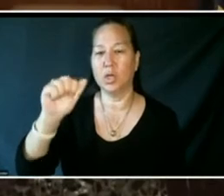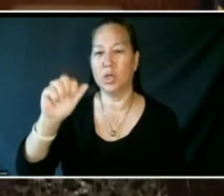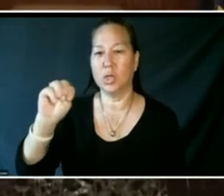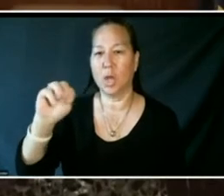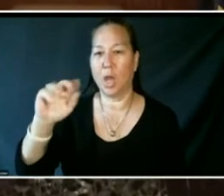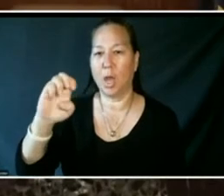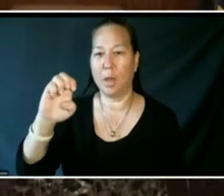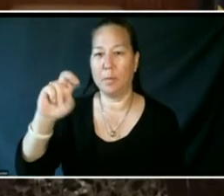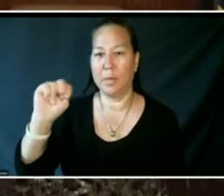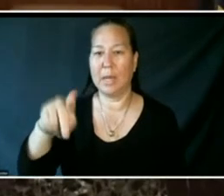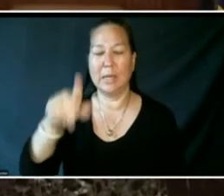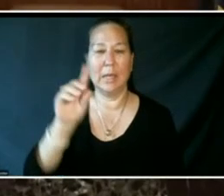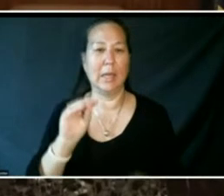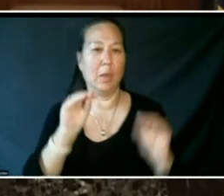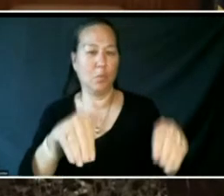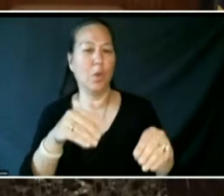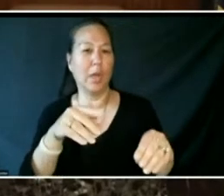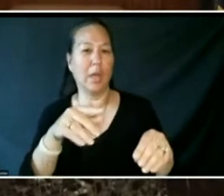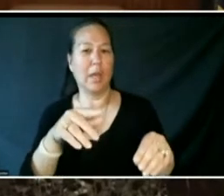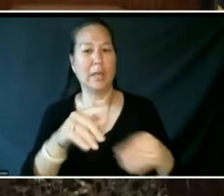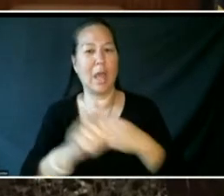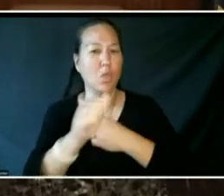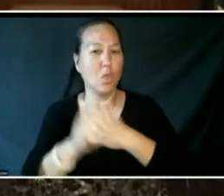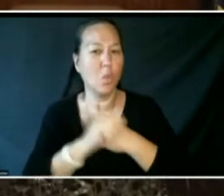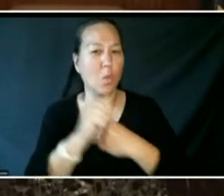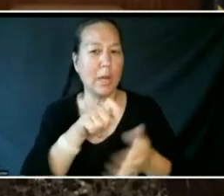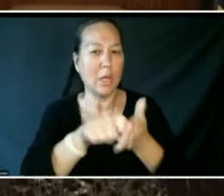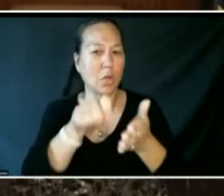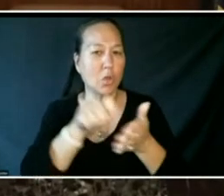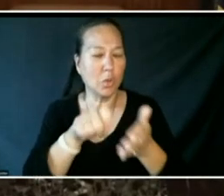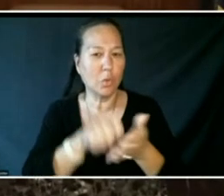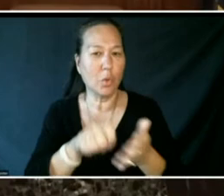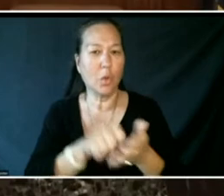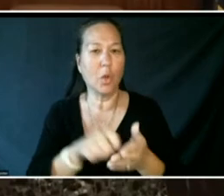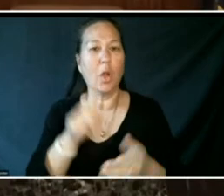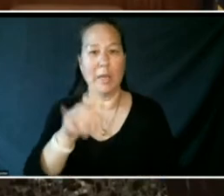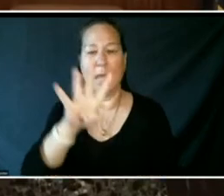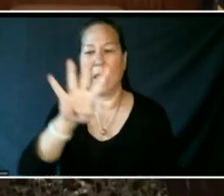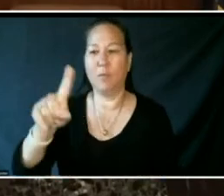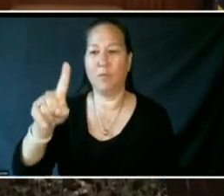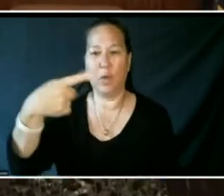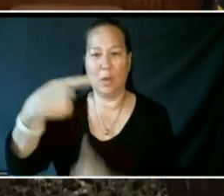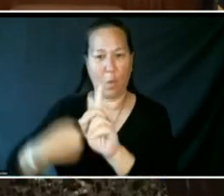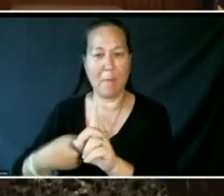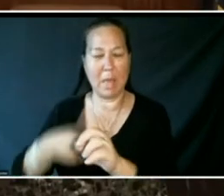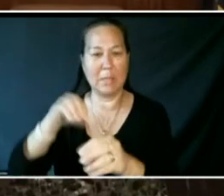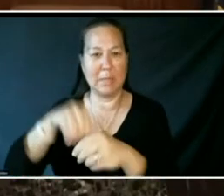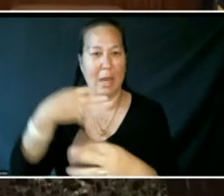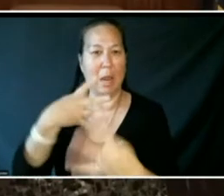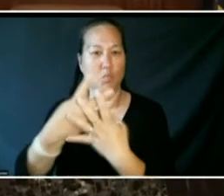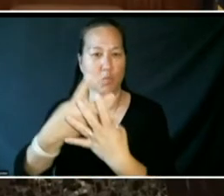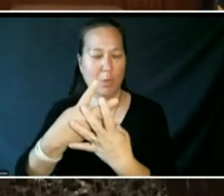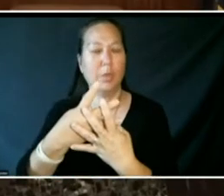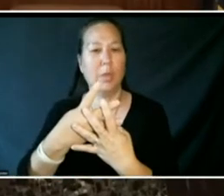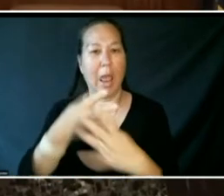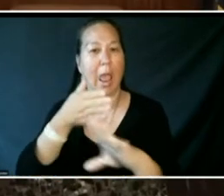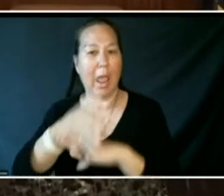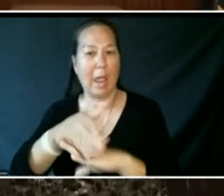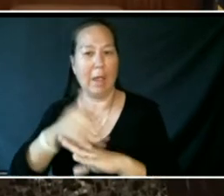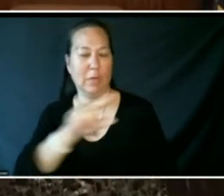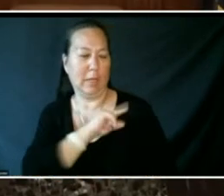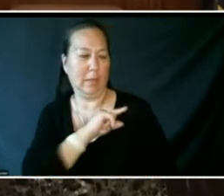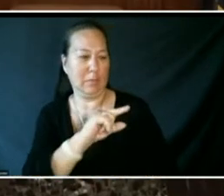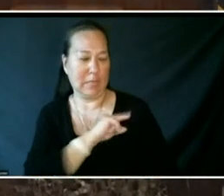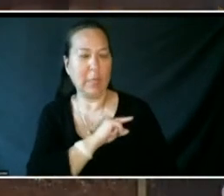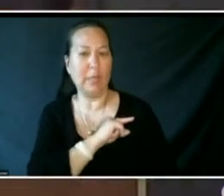dais in the U.S. Senate chamber, and was ultimately sentenced to 41 months in prison after pleading guilty to obstruction of an